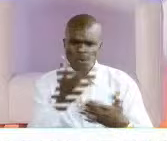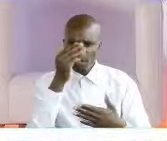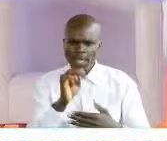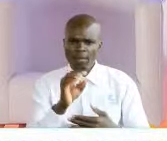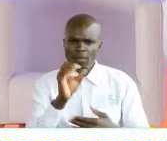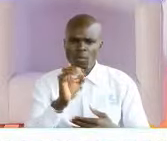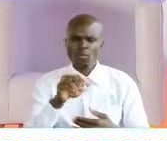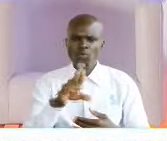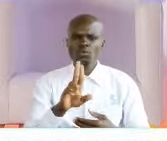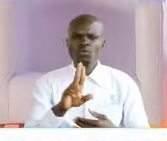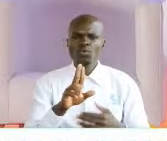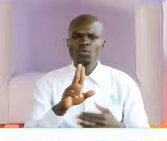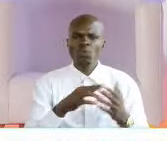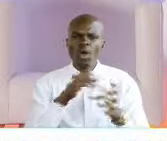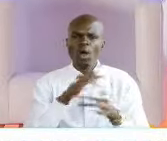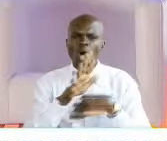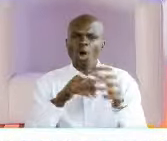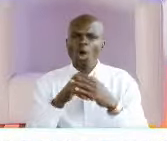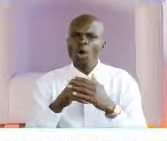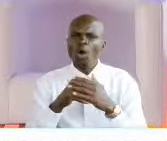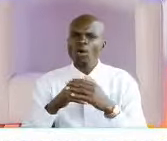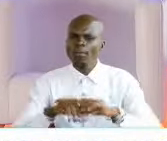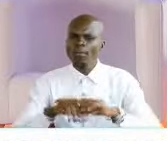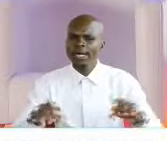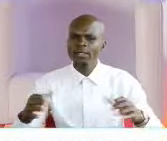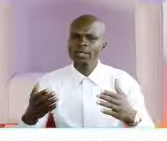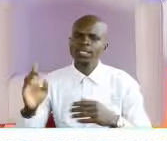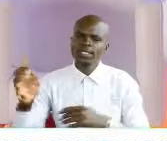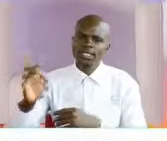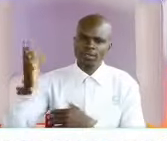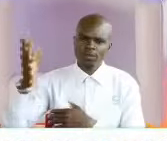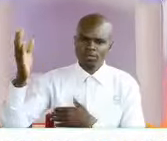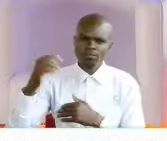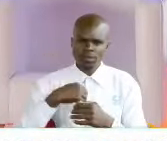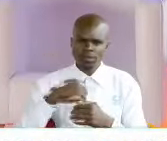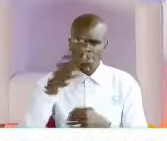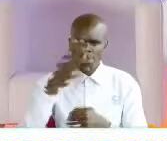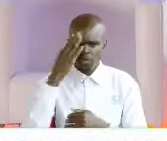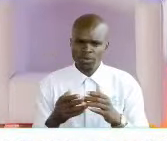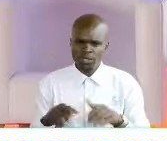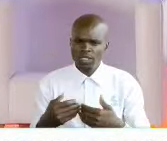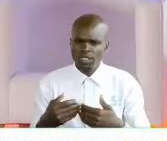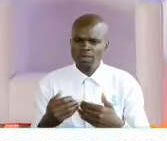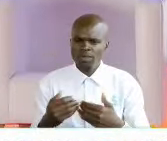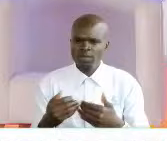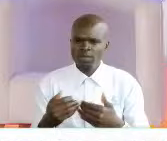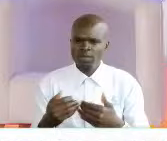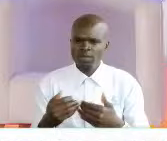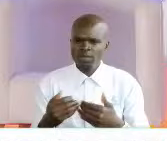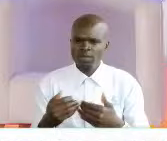soko iko Nairobi. Na ni Nairobi, utaleta kuuza Nairobi. All of these food